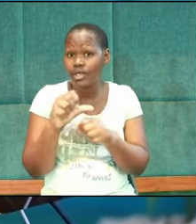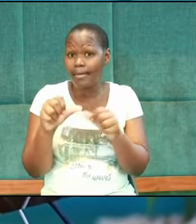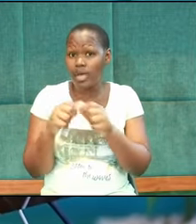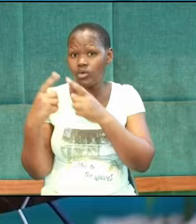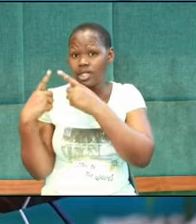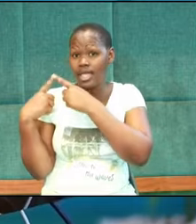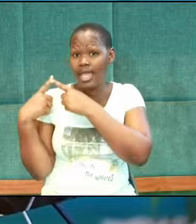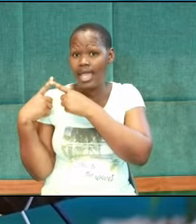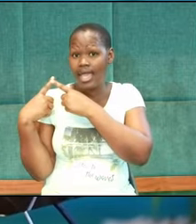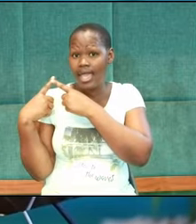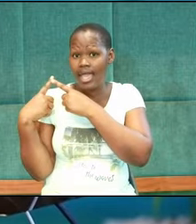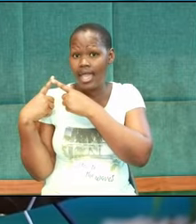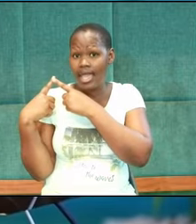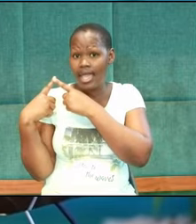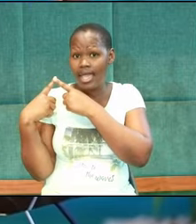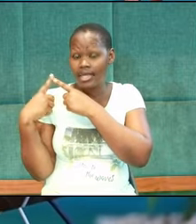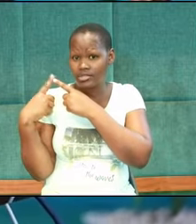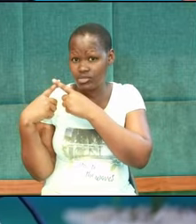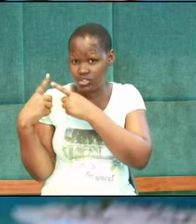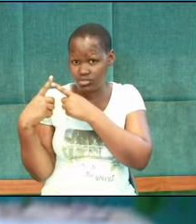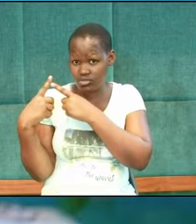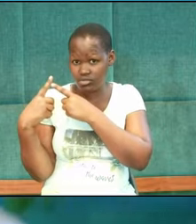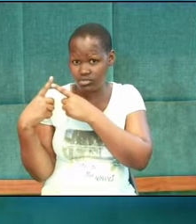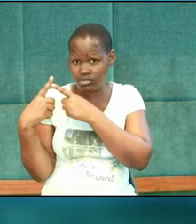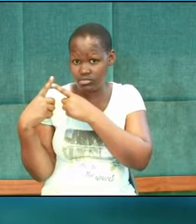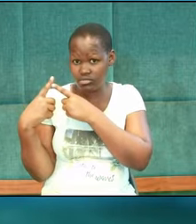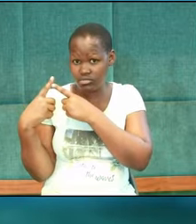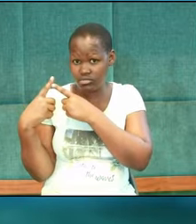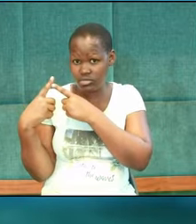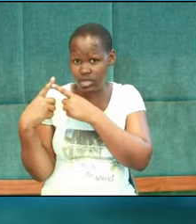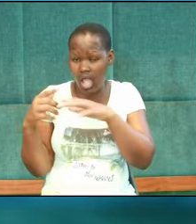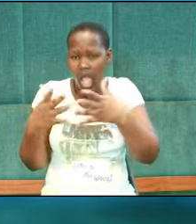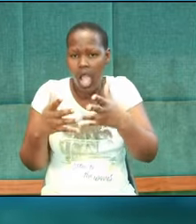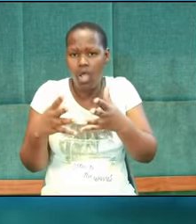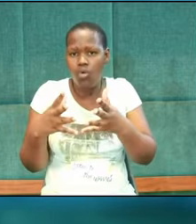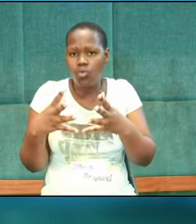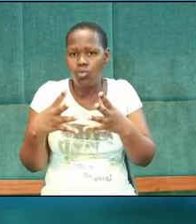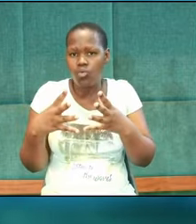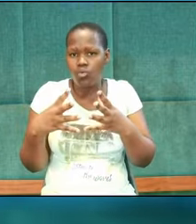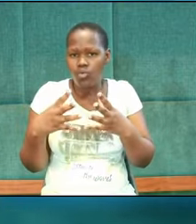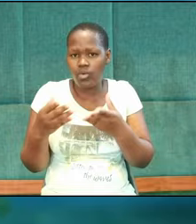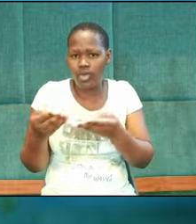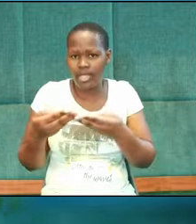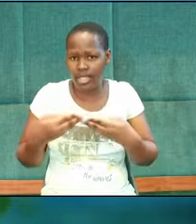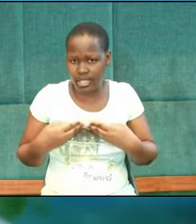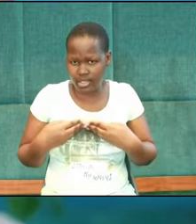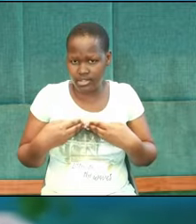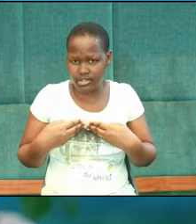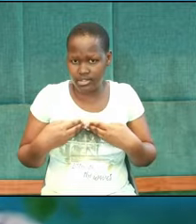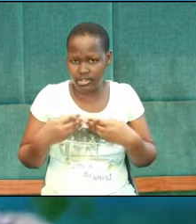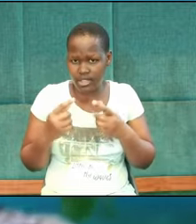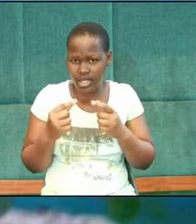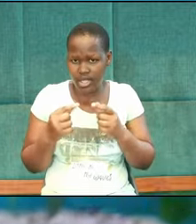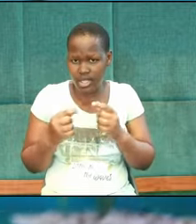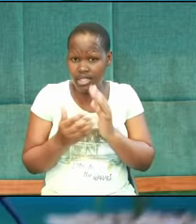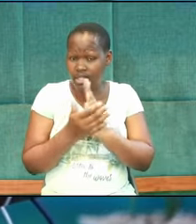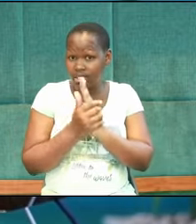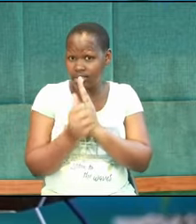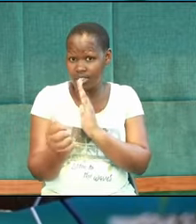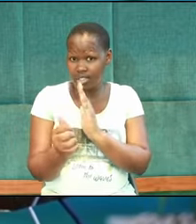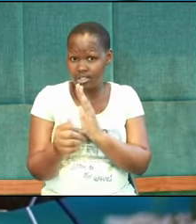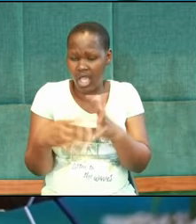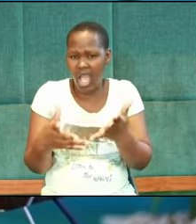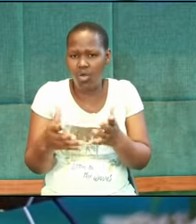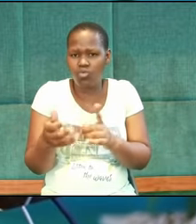experiential, relational, acquisition of skills and capacity and ability to fulfill a certain